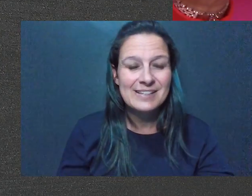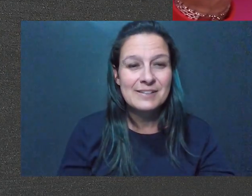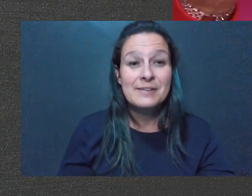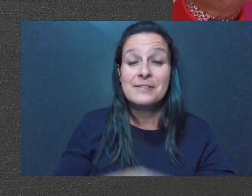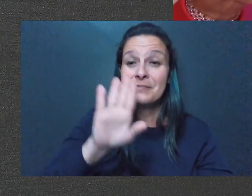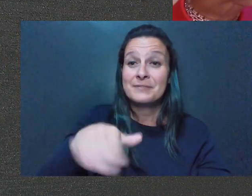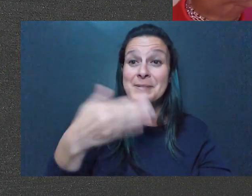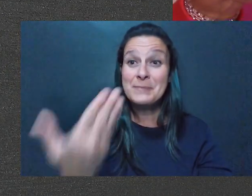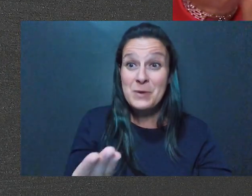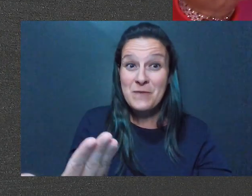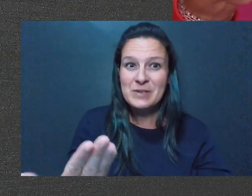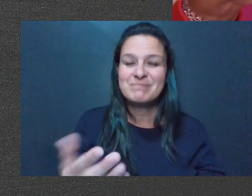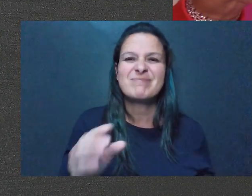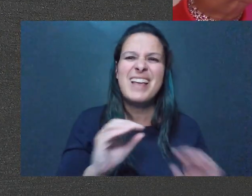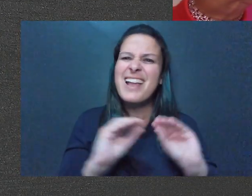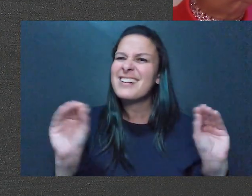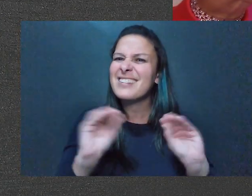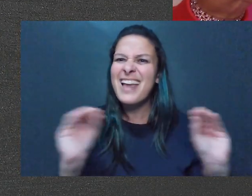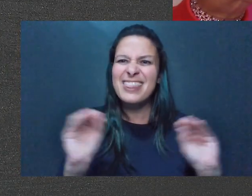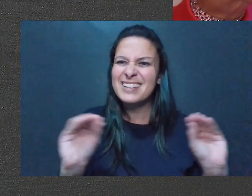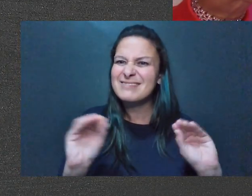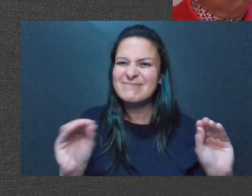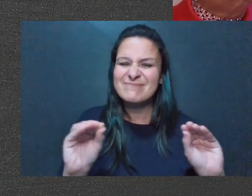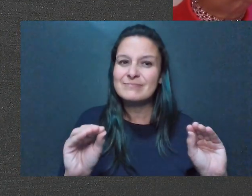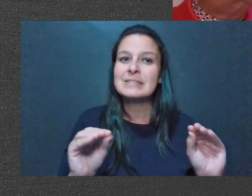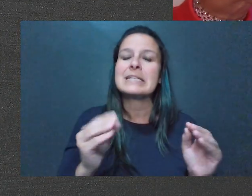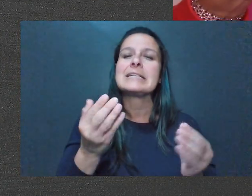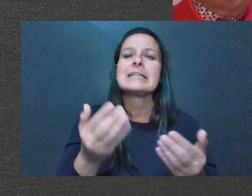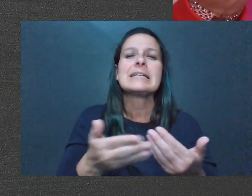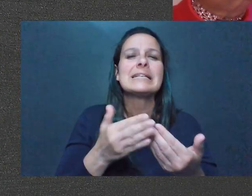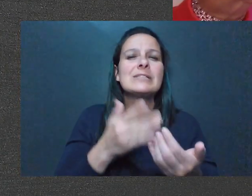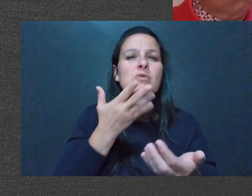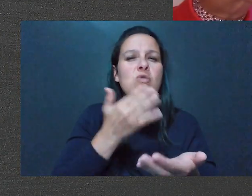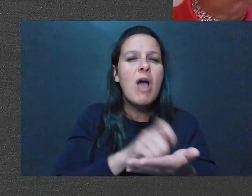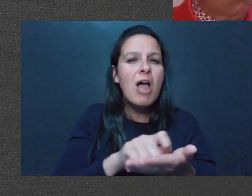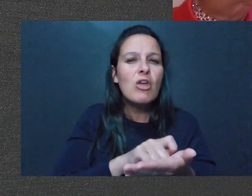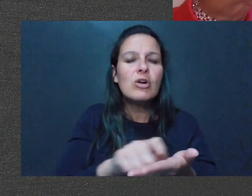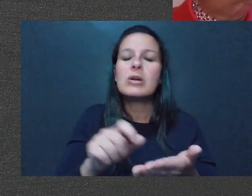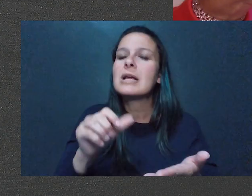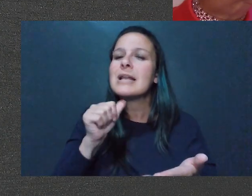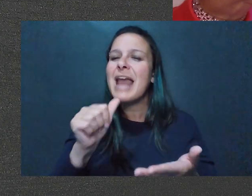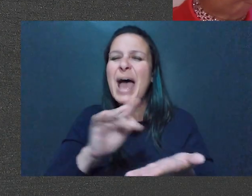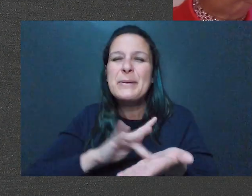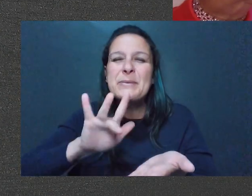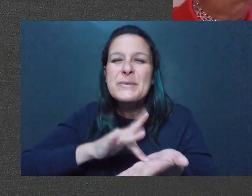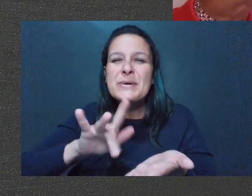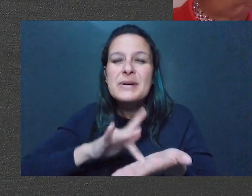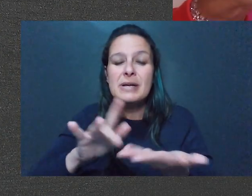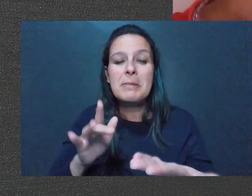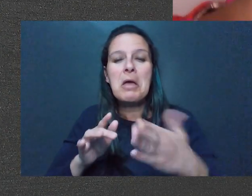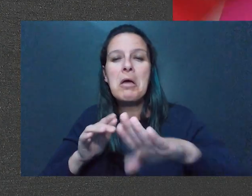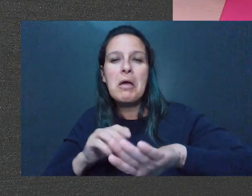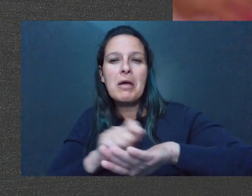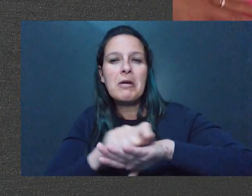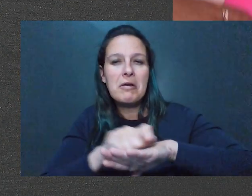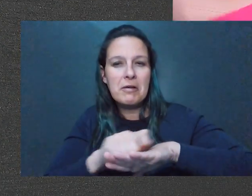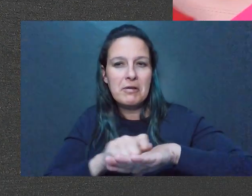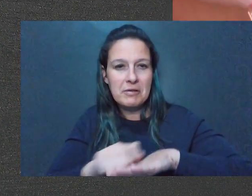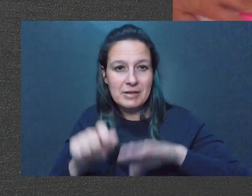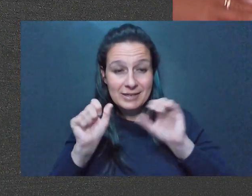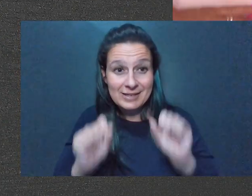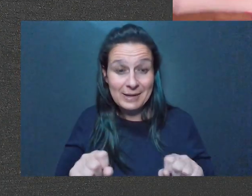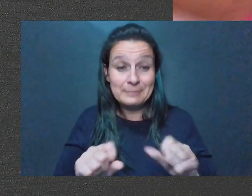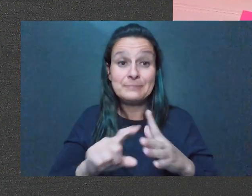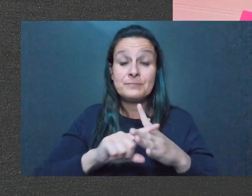Flip it over and see there's nothing on that side, and it's easier to color on the side that's not waxy. So what you're going to do is start